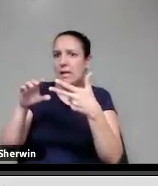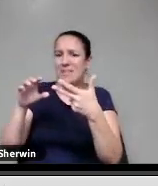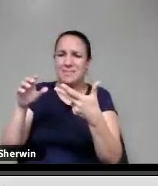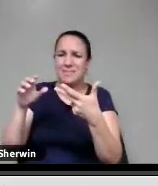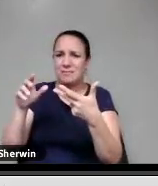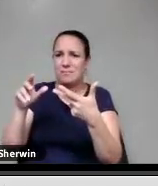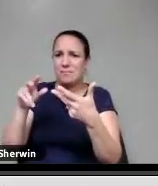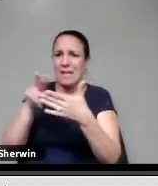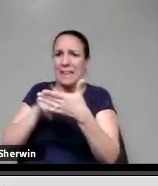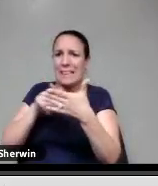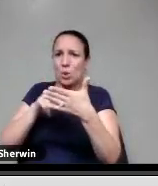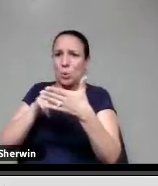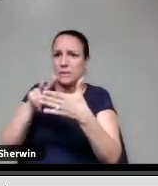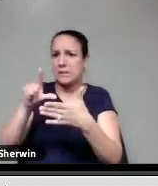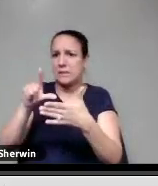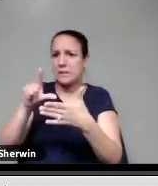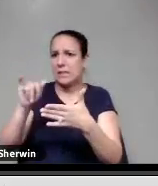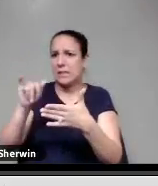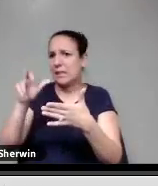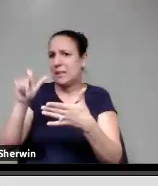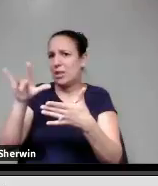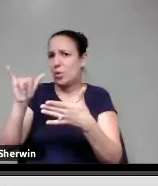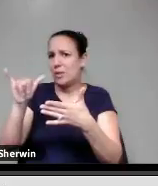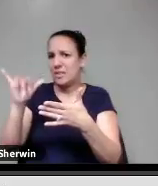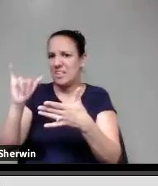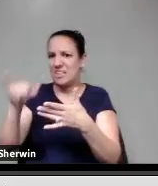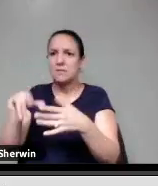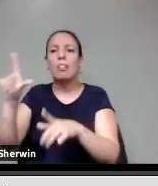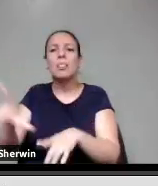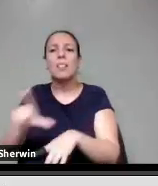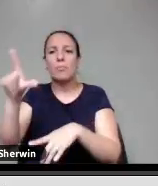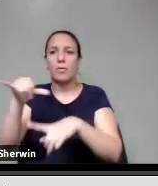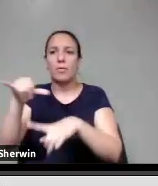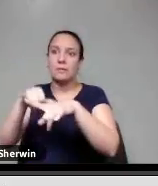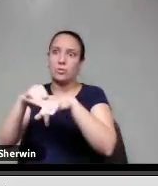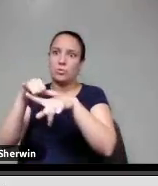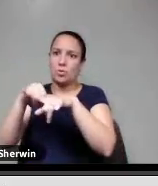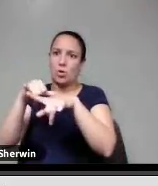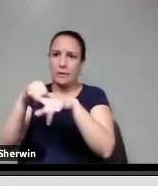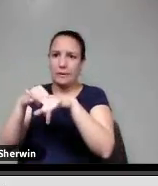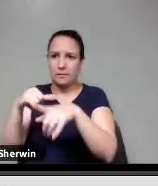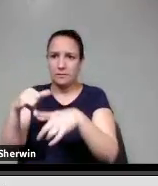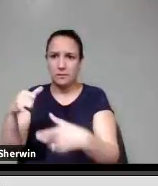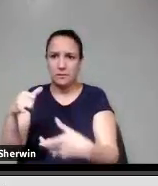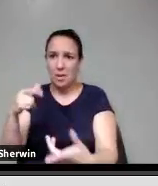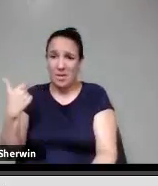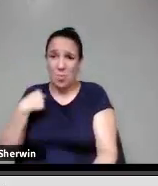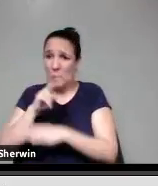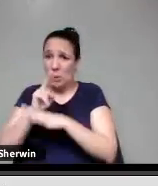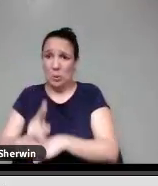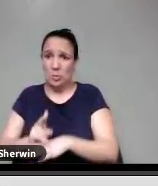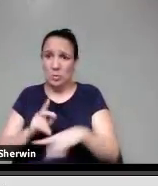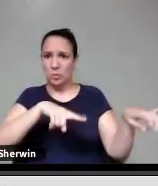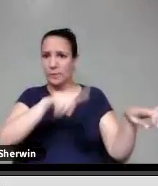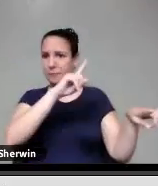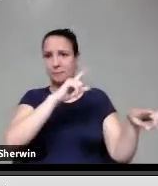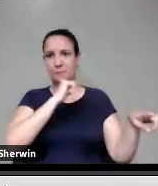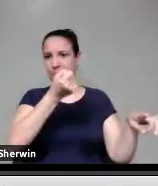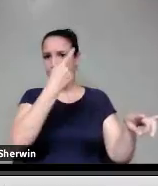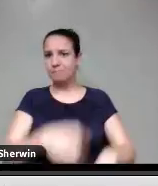because that's library jargon. We all understand it. It's great. It's kind of shorthand for us. They're not going to understand that. It needs to